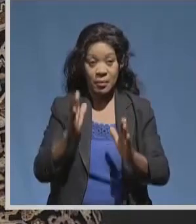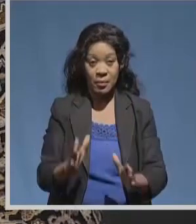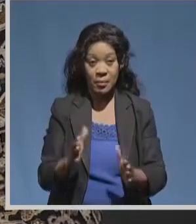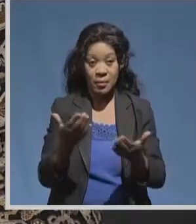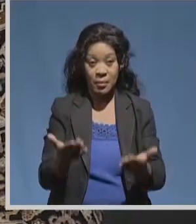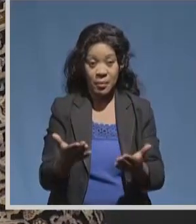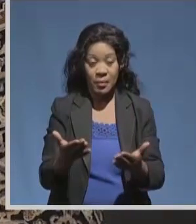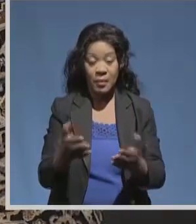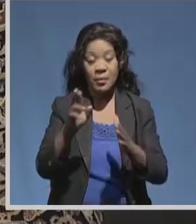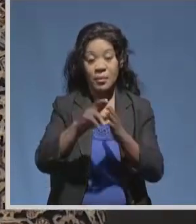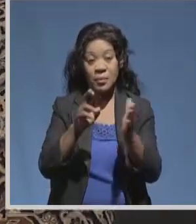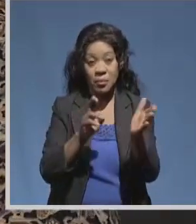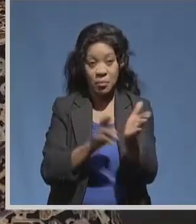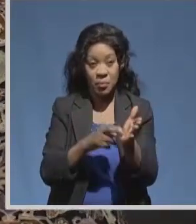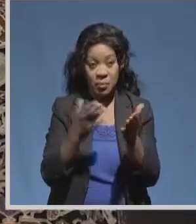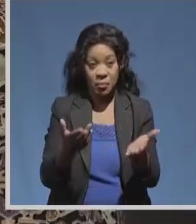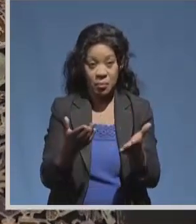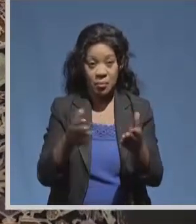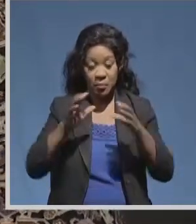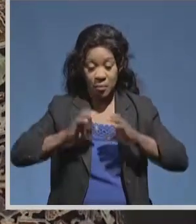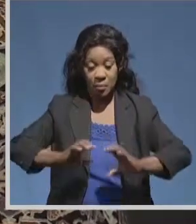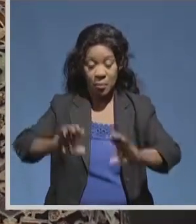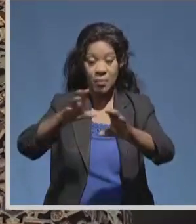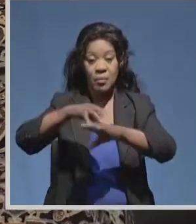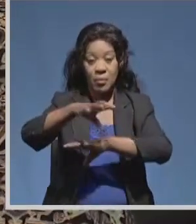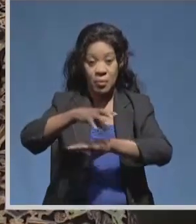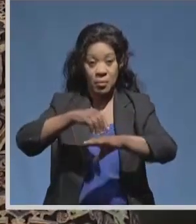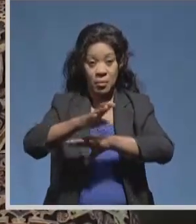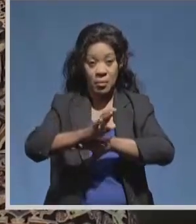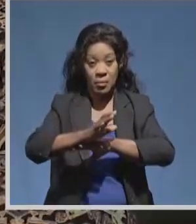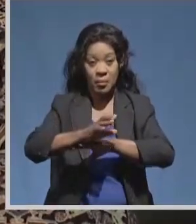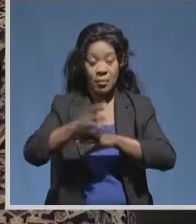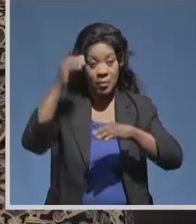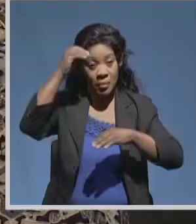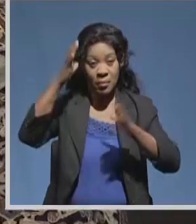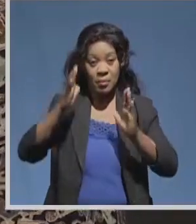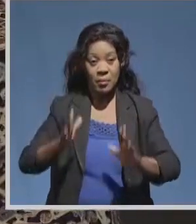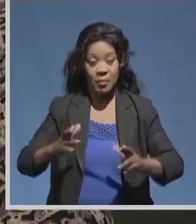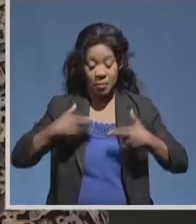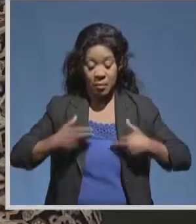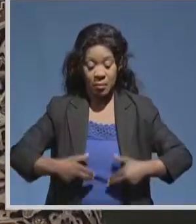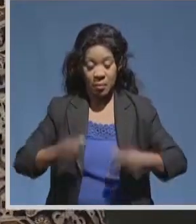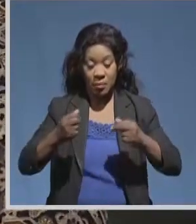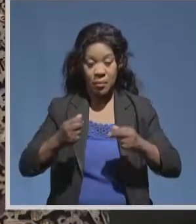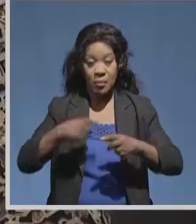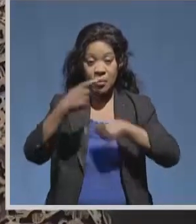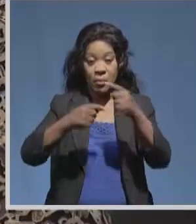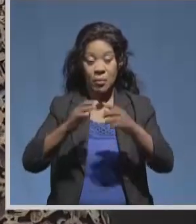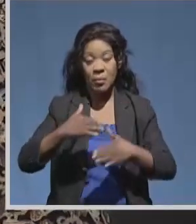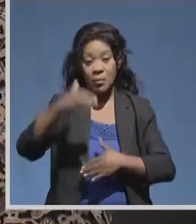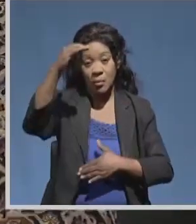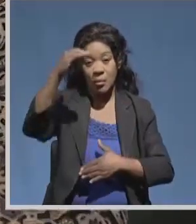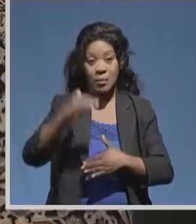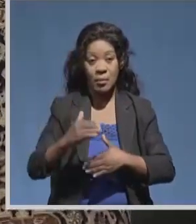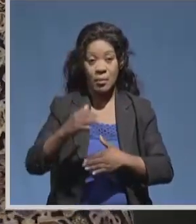the President yesterday, that he'll continue to be advised by Ministry of Health, that this can be scaled up, scaled down. But at the end